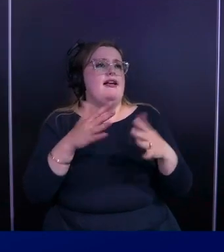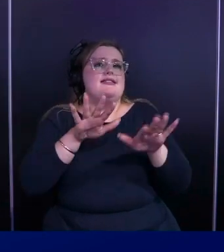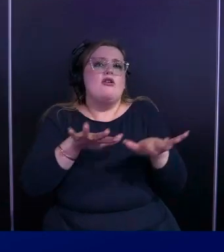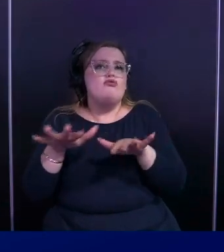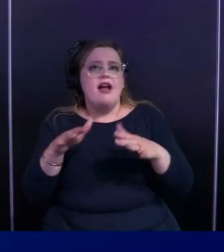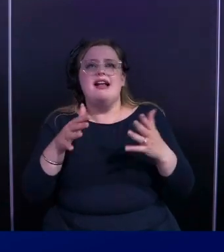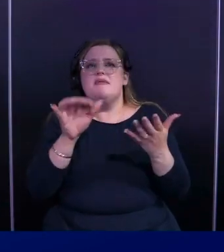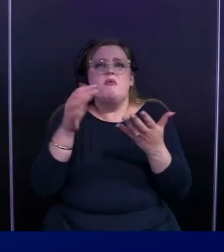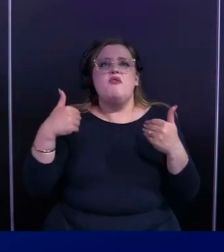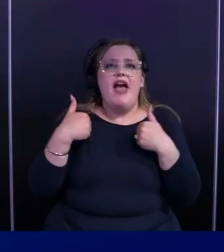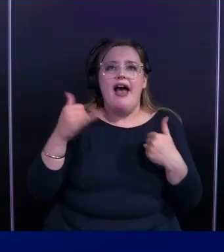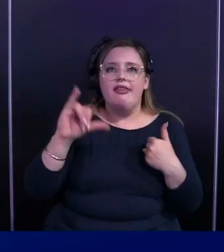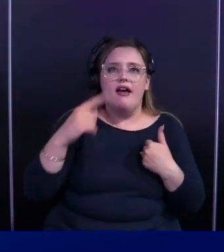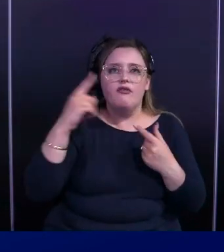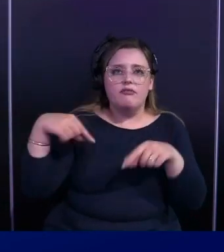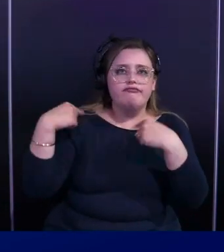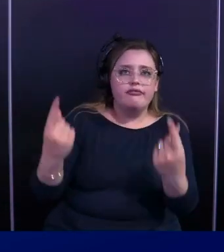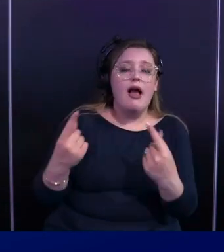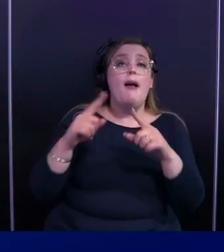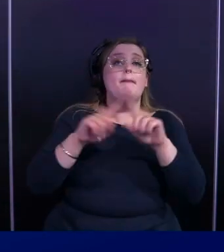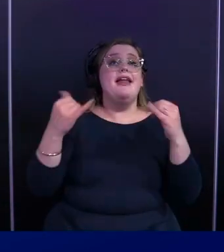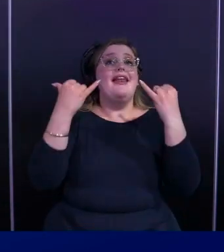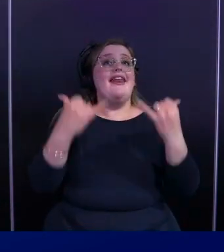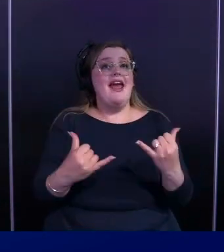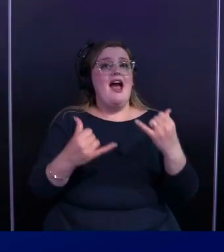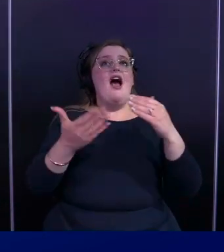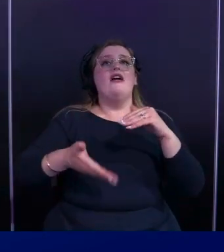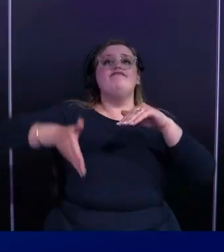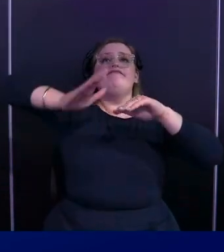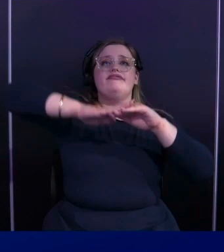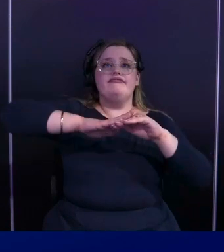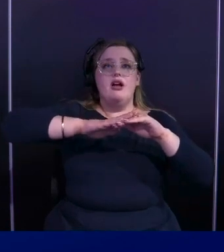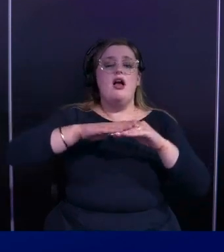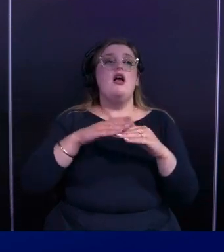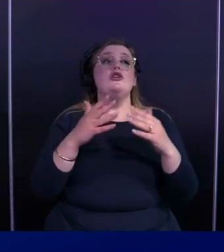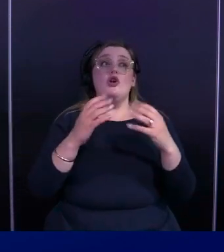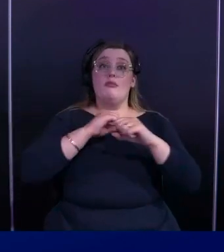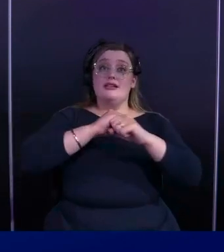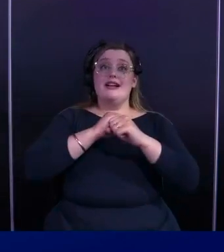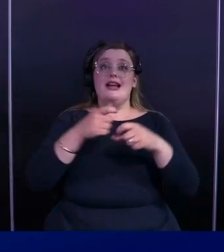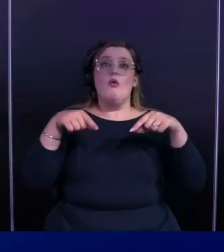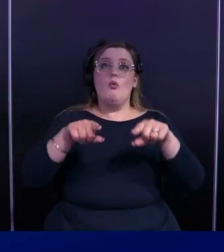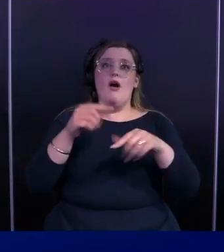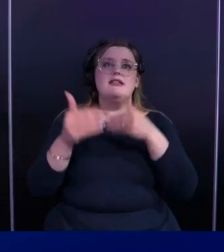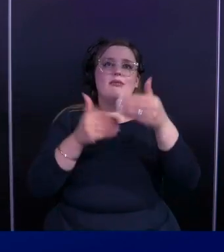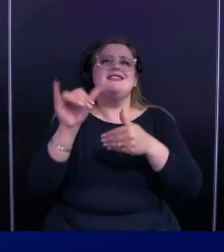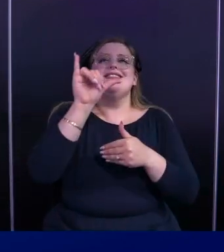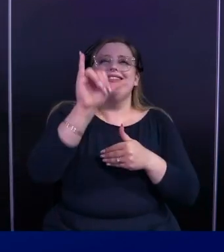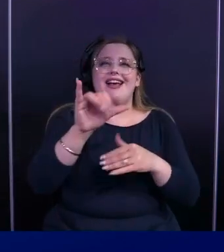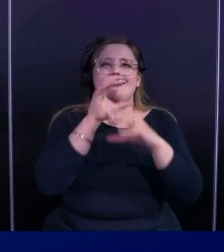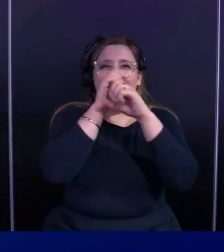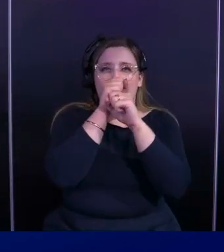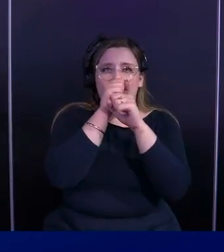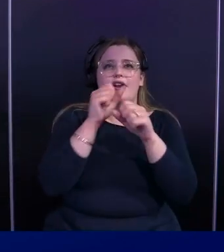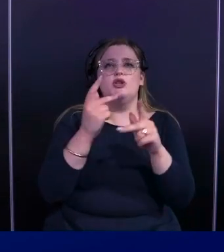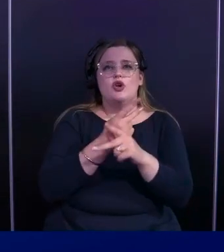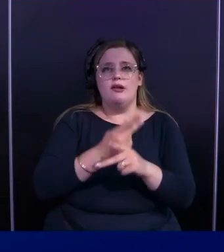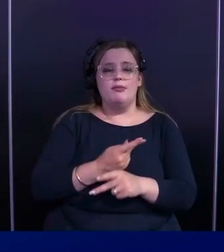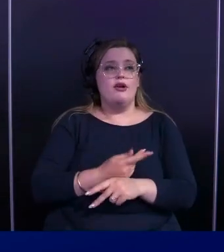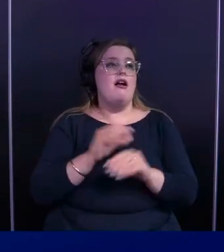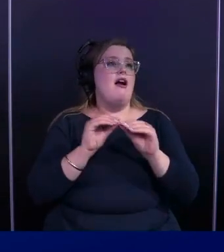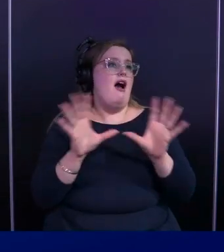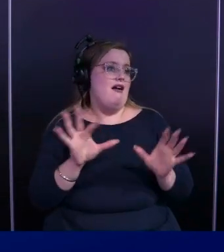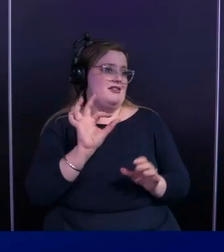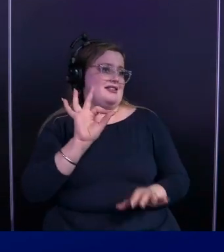while. We are extending that protection to protecting data while it's being processed. So that's what confidential computing is about. Which, Farah, obviously